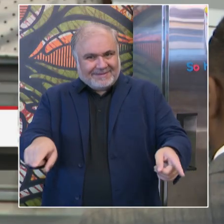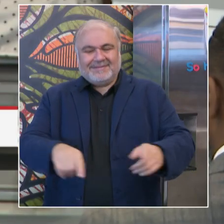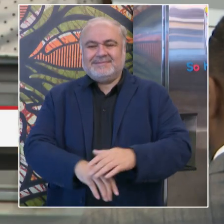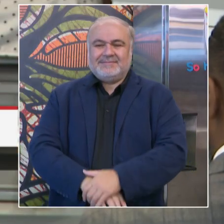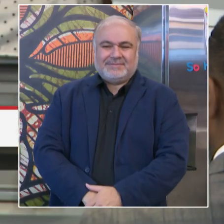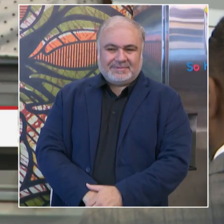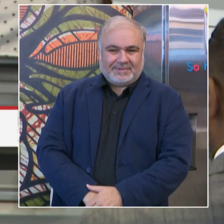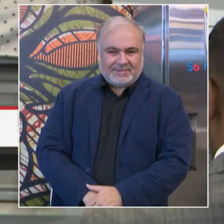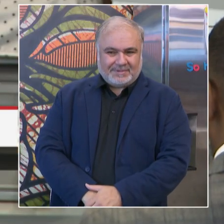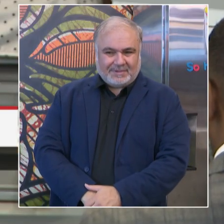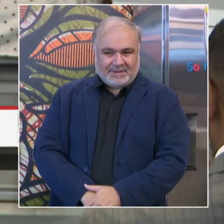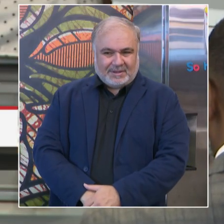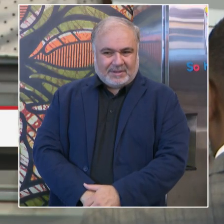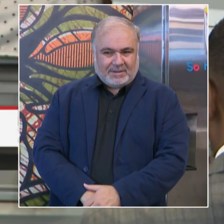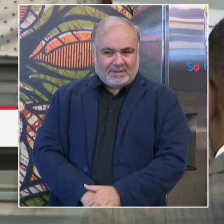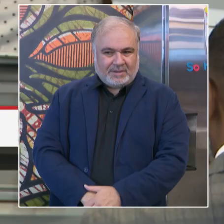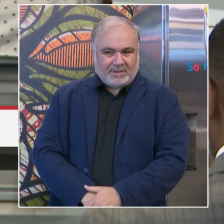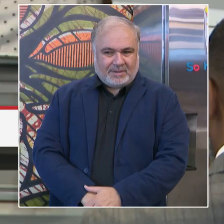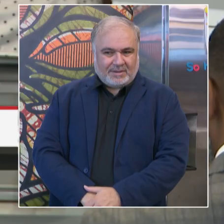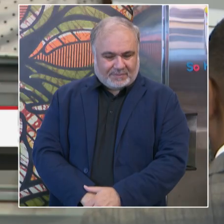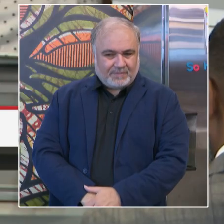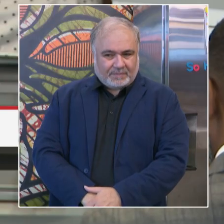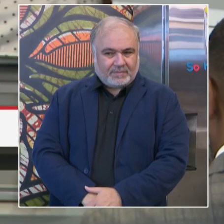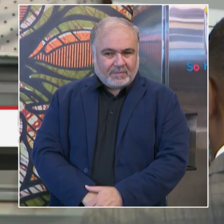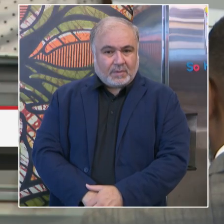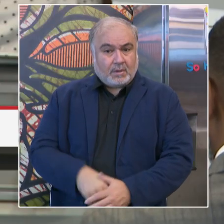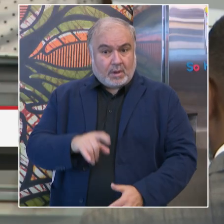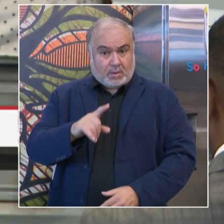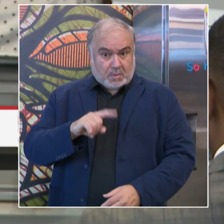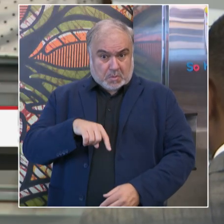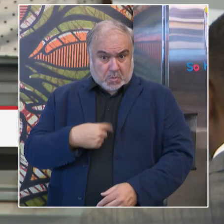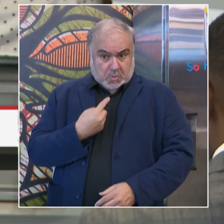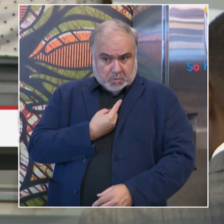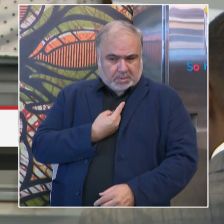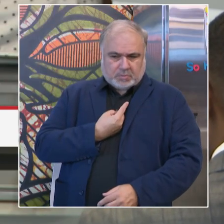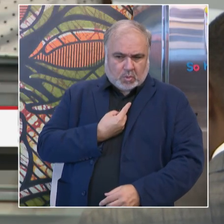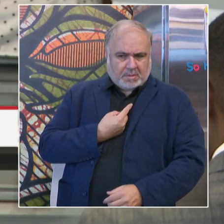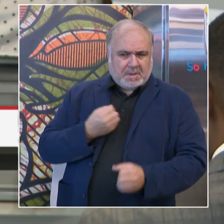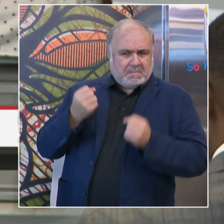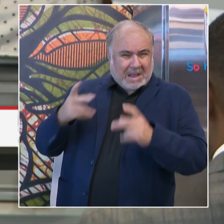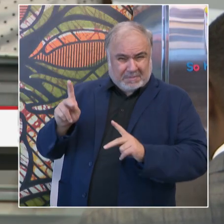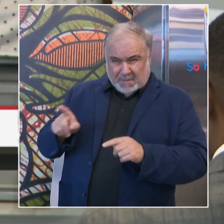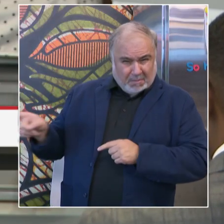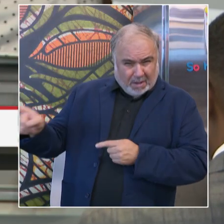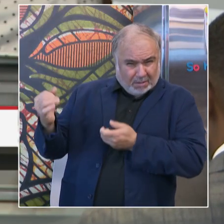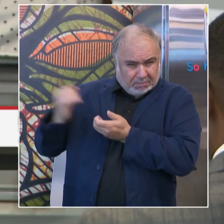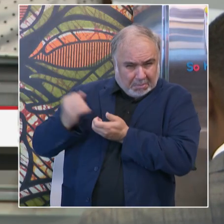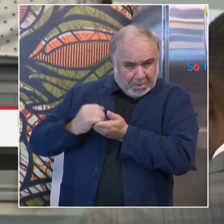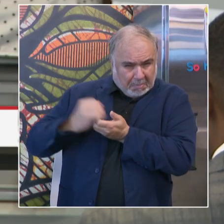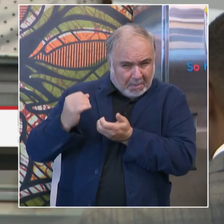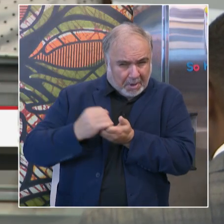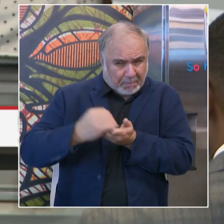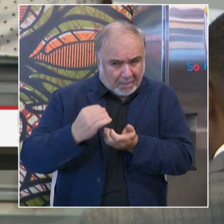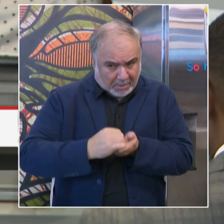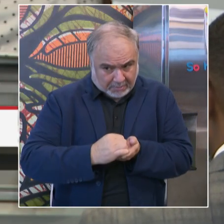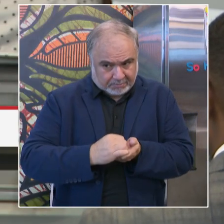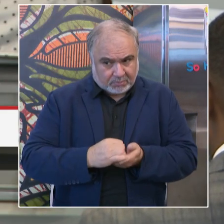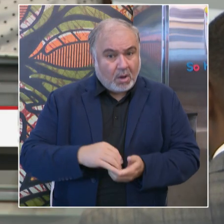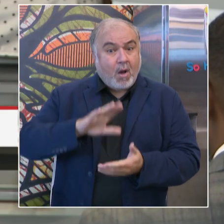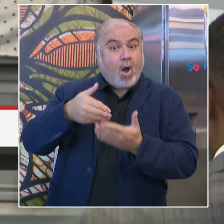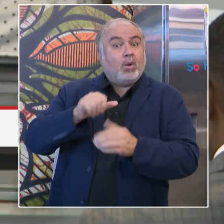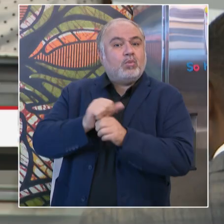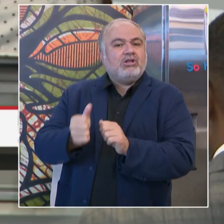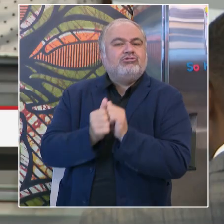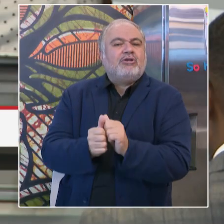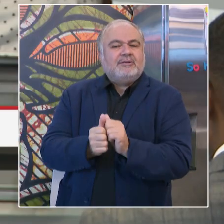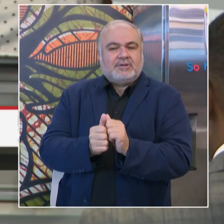Mitchell earlier, is the result of a truly extraordinary collaboration, a cross-sector collaboration. And so there's a number of people I'd like to thank.